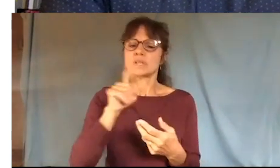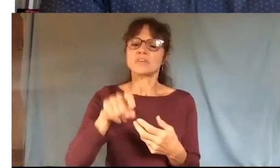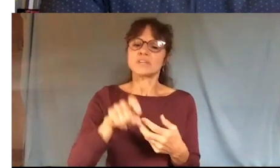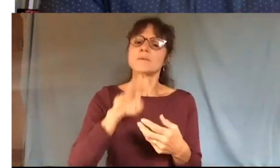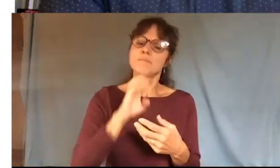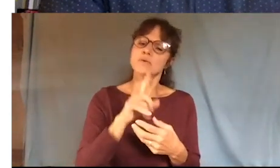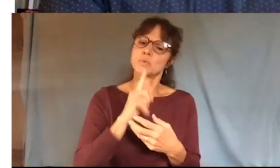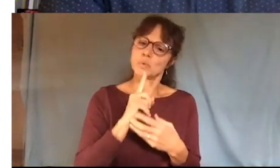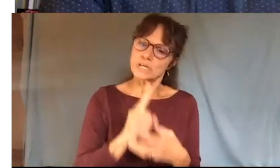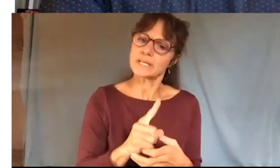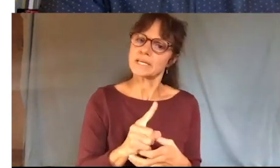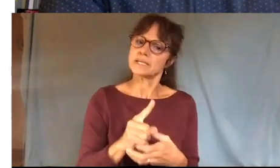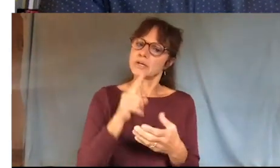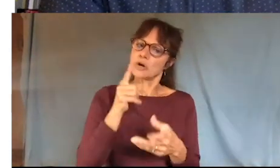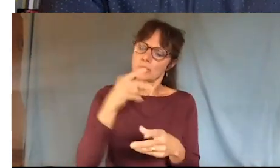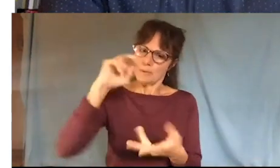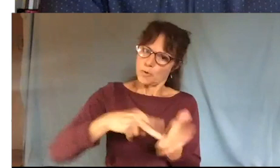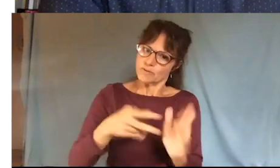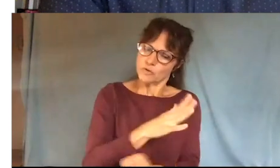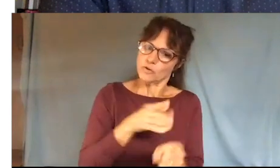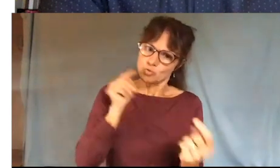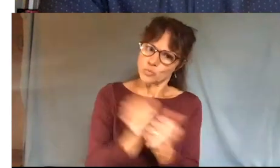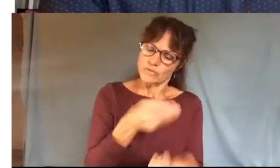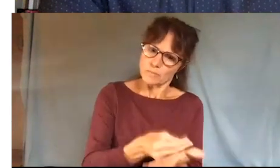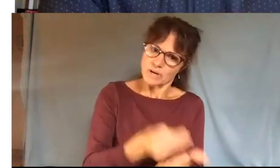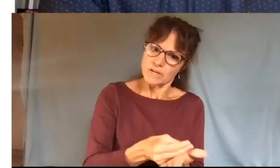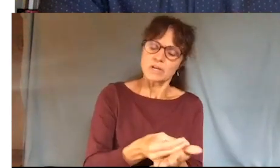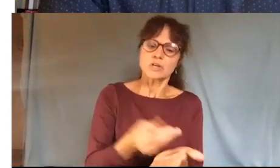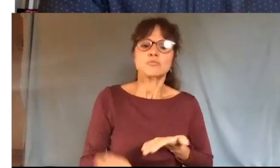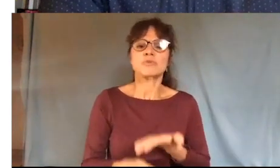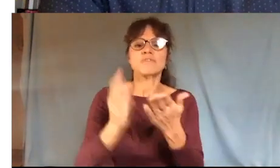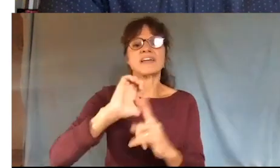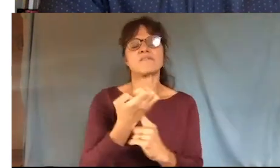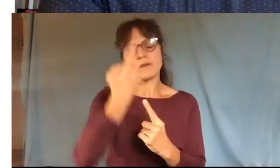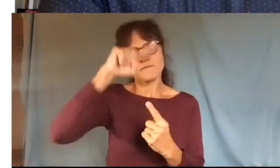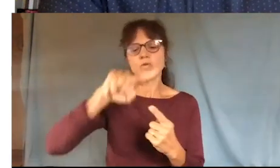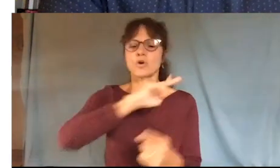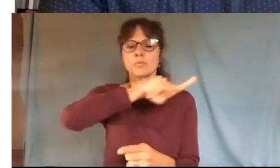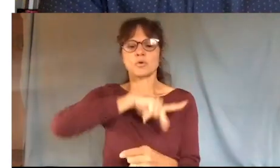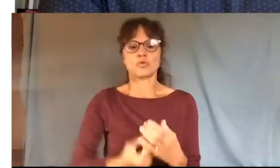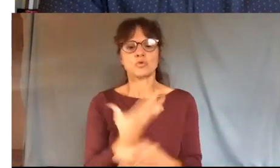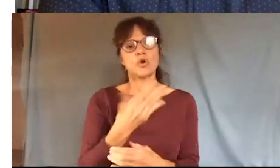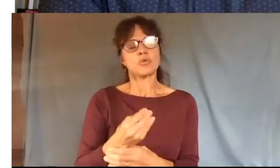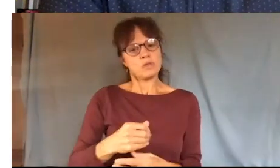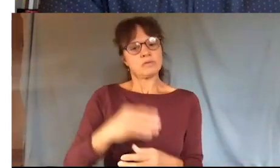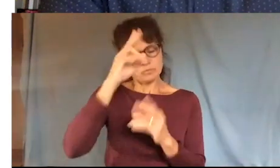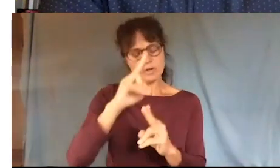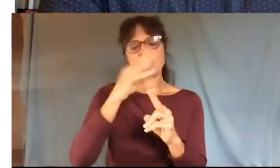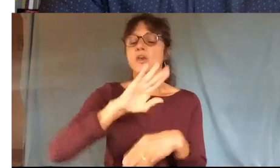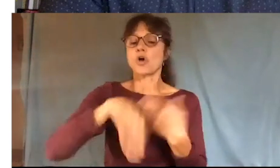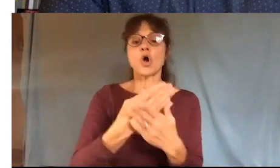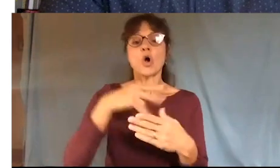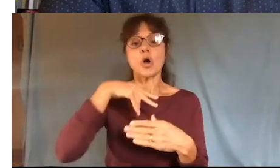towards the funds that are entrusted to your agency. You provide an environment for intellectual and personal growth and integrity. You base all public health decisions